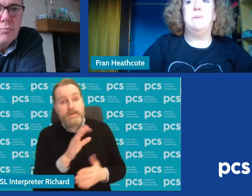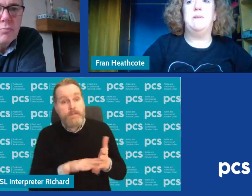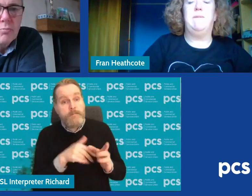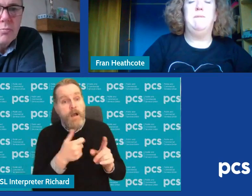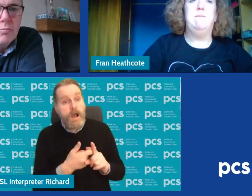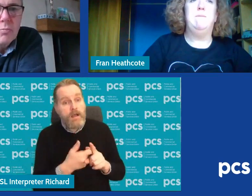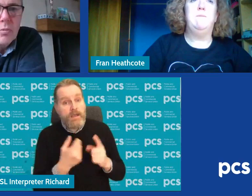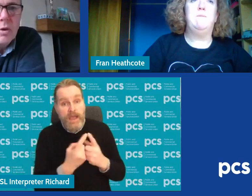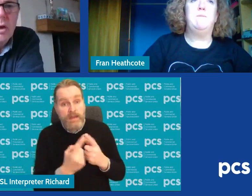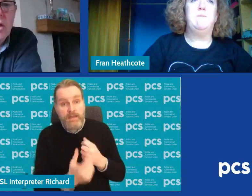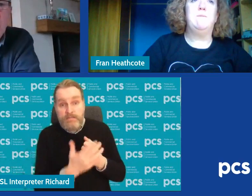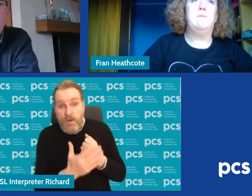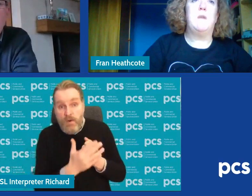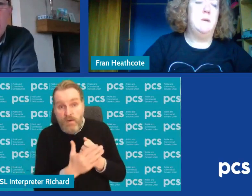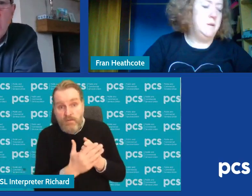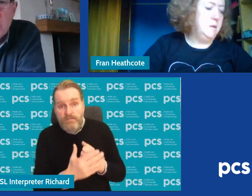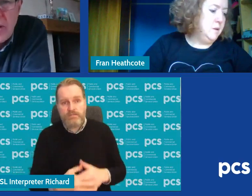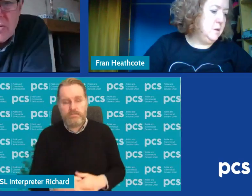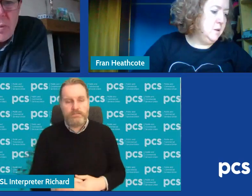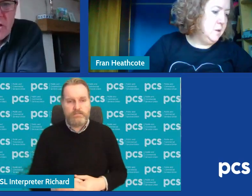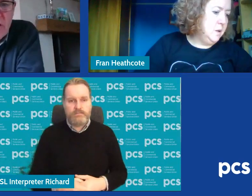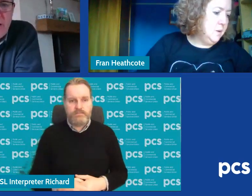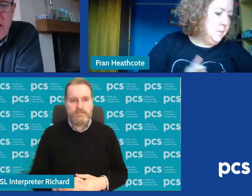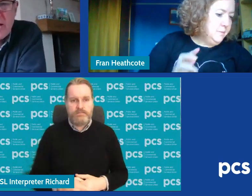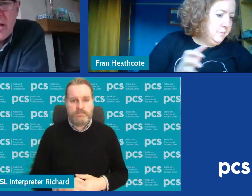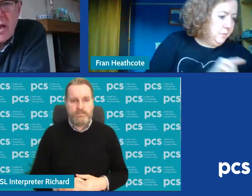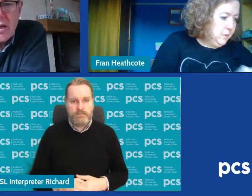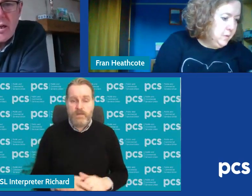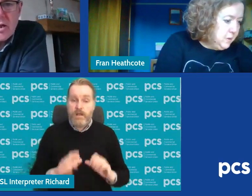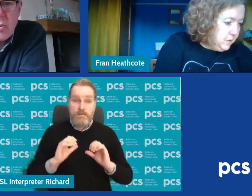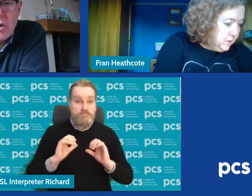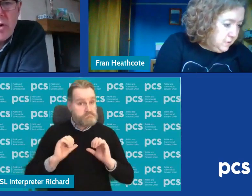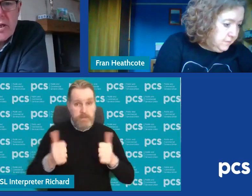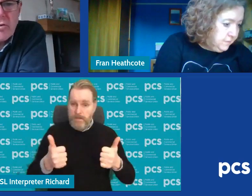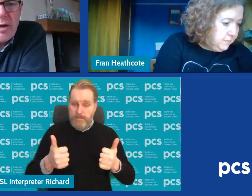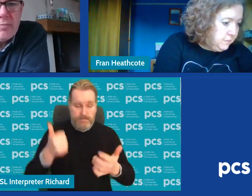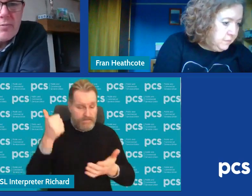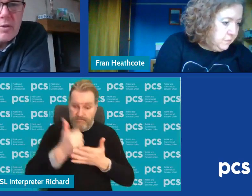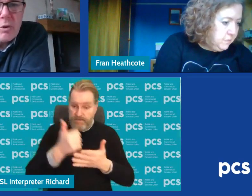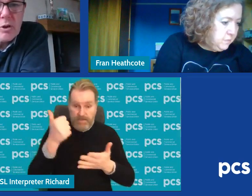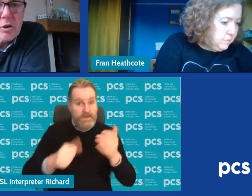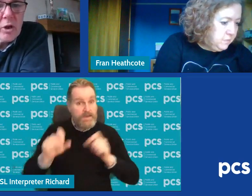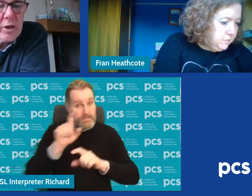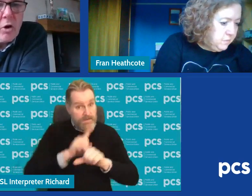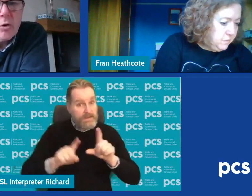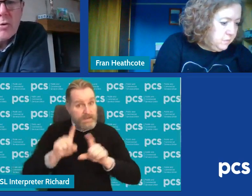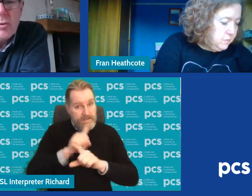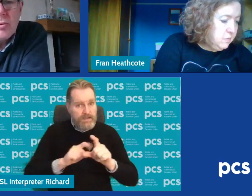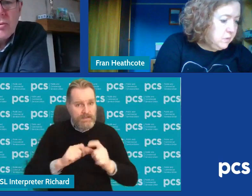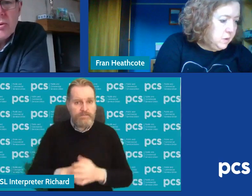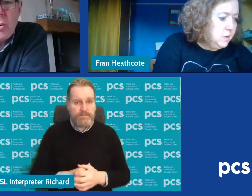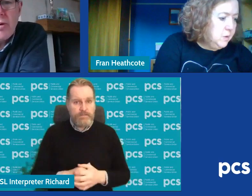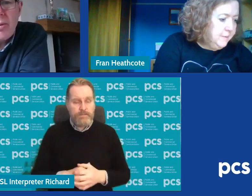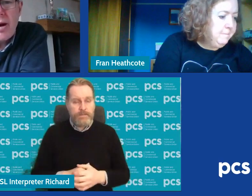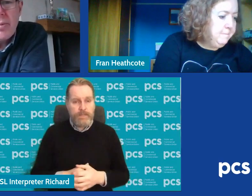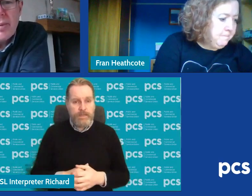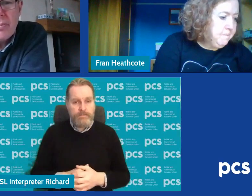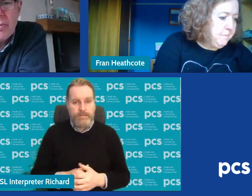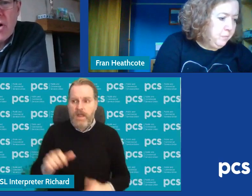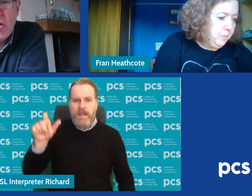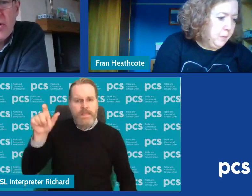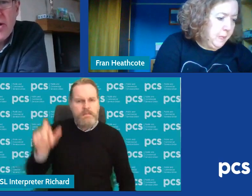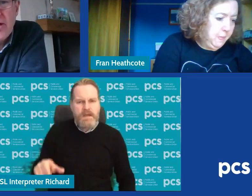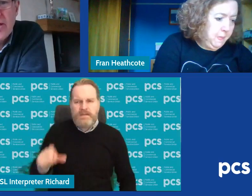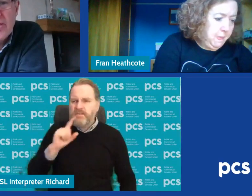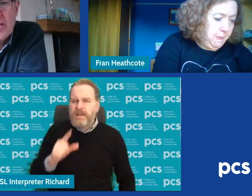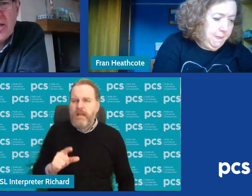up? Well, no, it's been a great event, and I just want to reiterate to the person earlier on who was worried about how many people